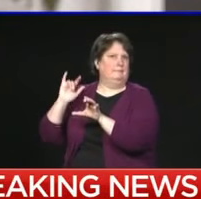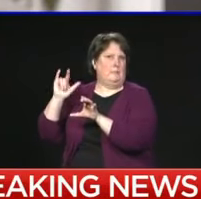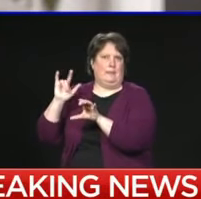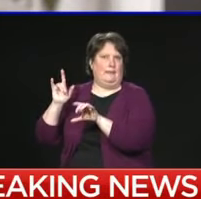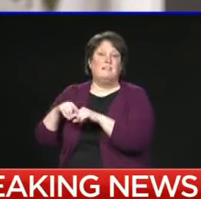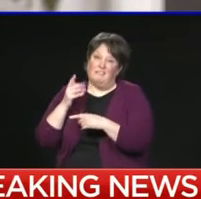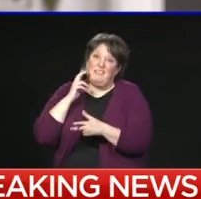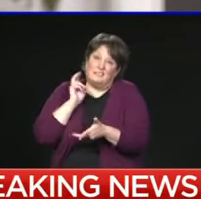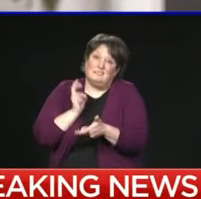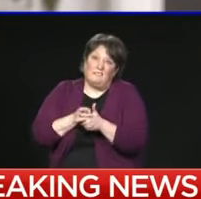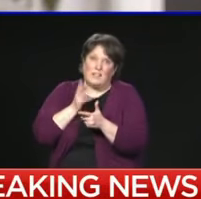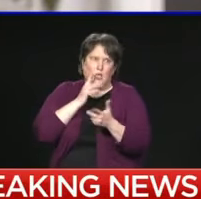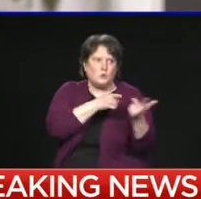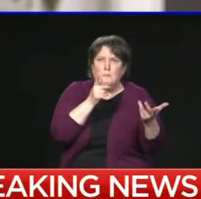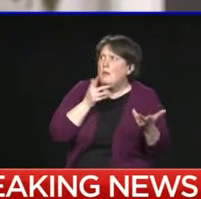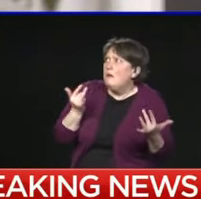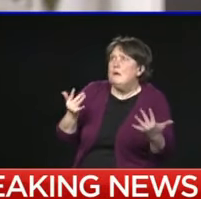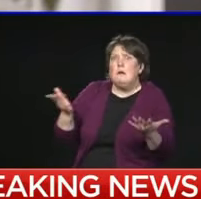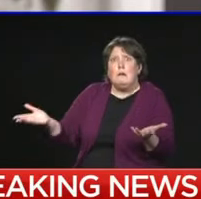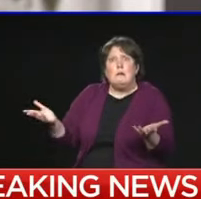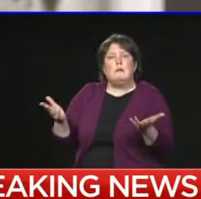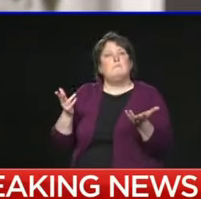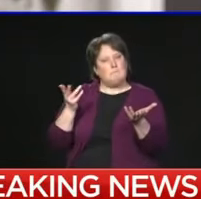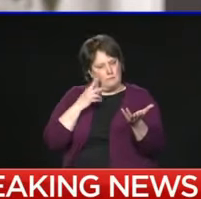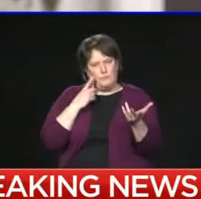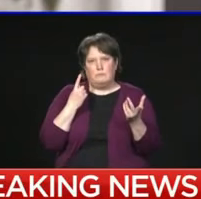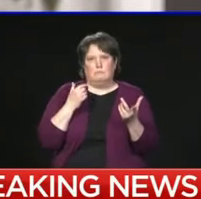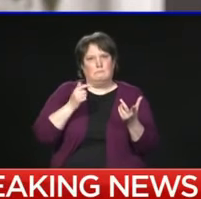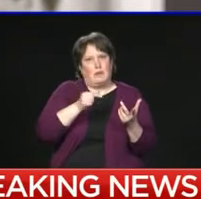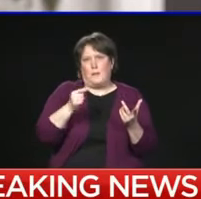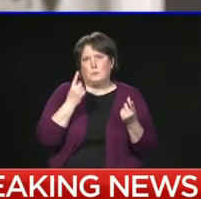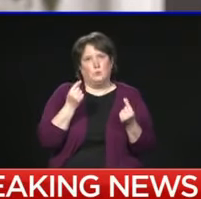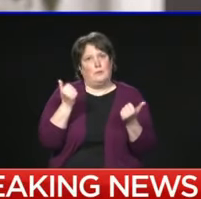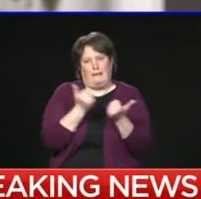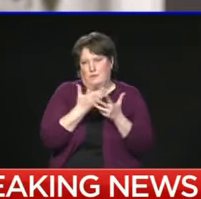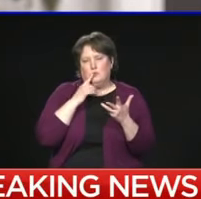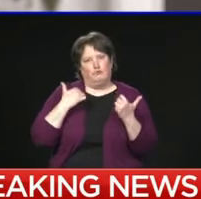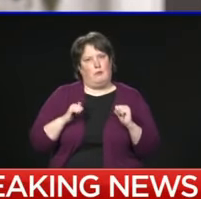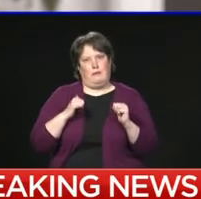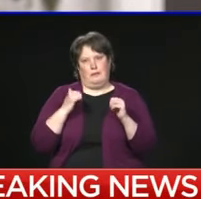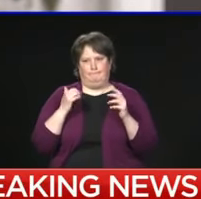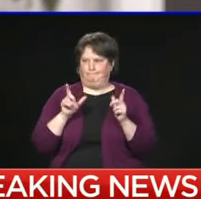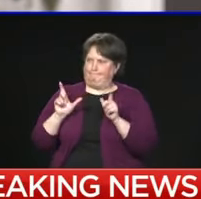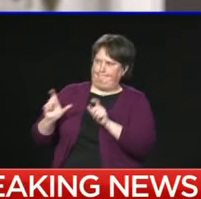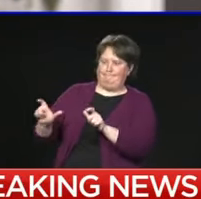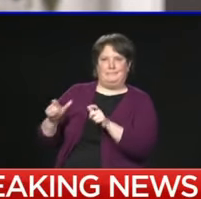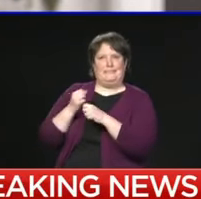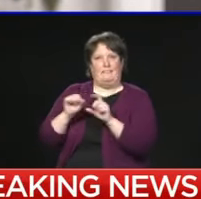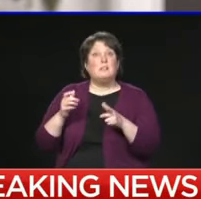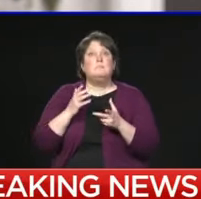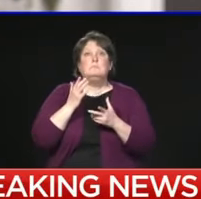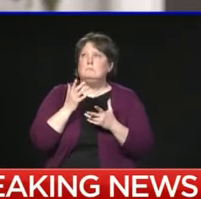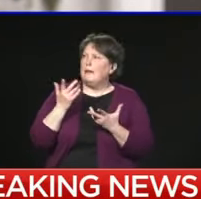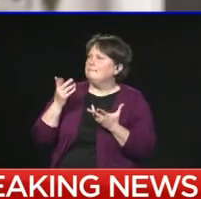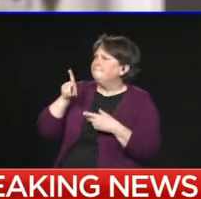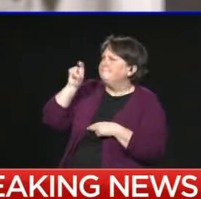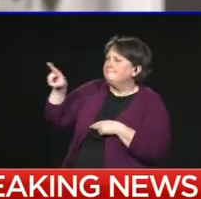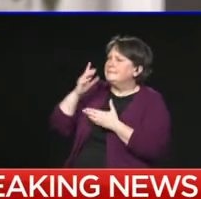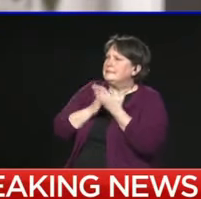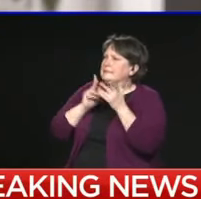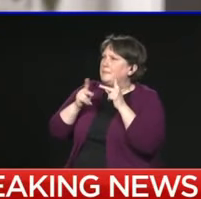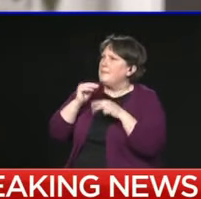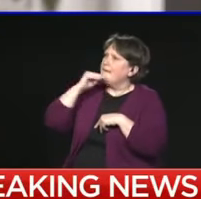but we need to make sure we're doing everything we can to keep Canadians safe. But some passengers are masking their symptoms. What are the